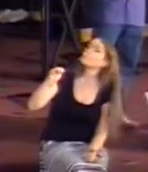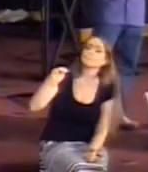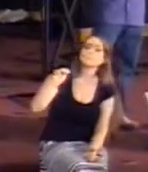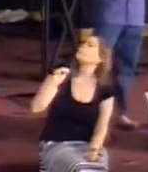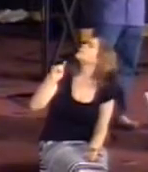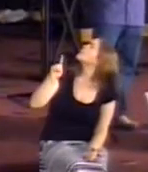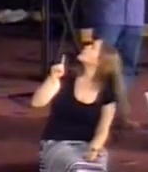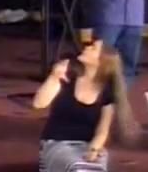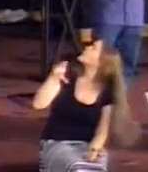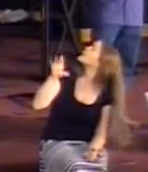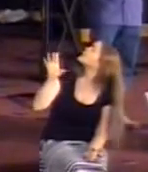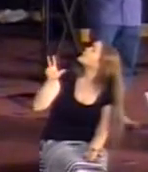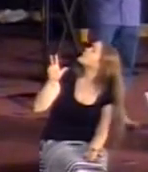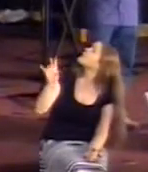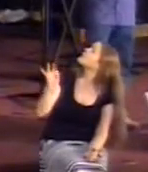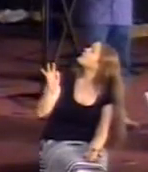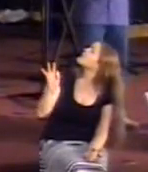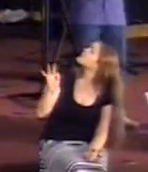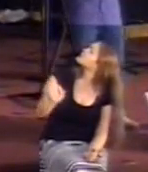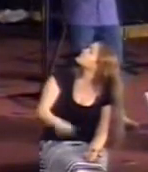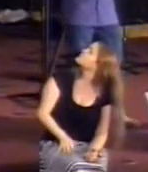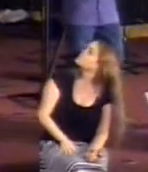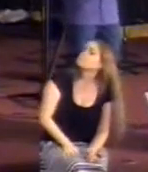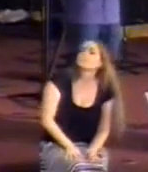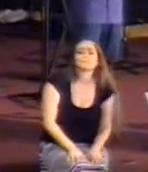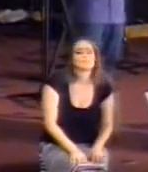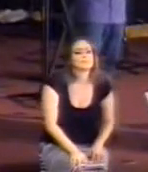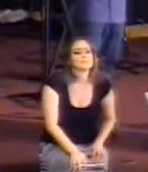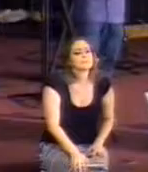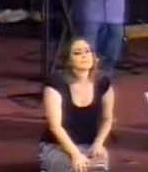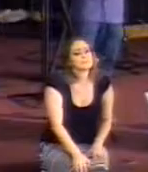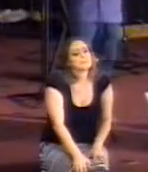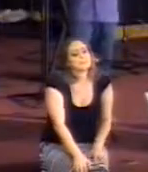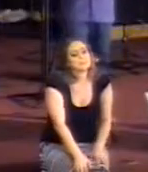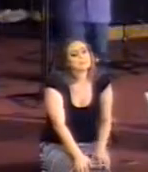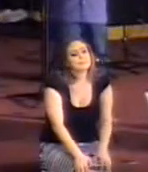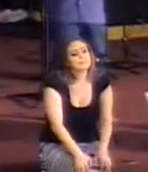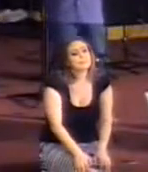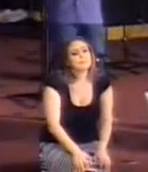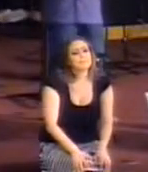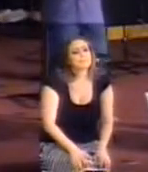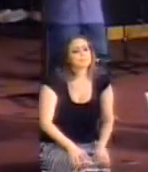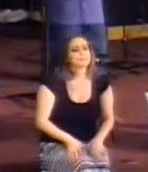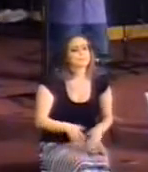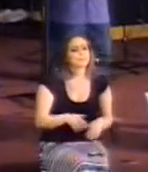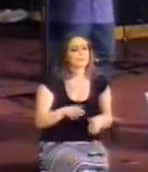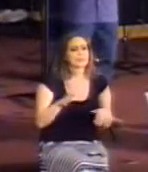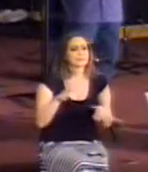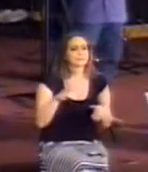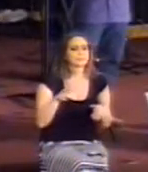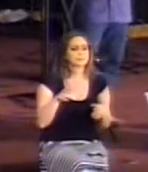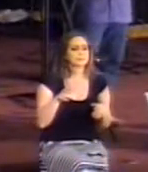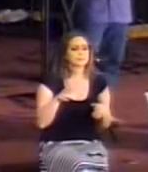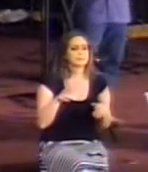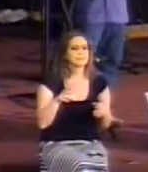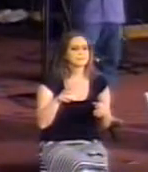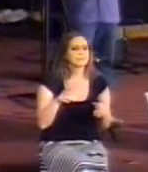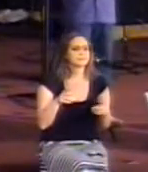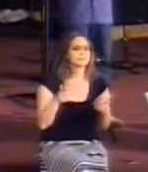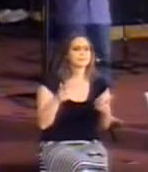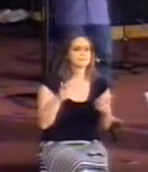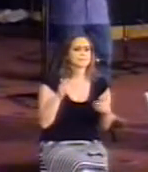It's a very popular psalm today because it deals with the problem that we have with abortion, not realizing that God was